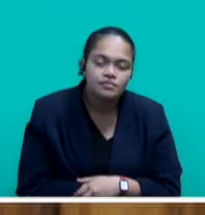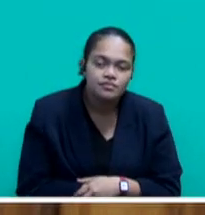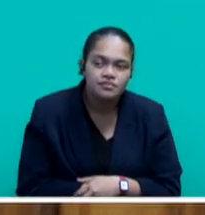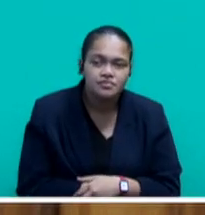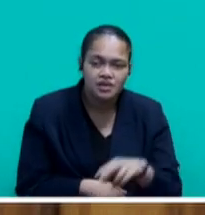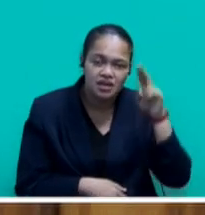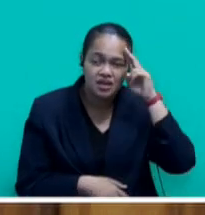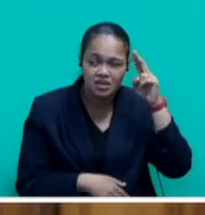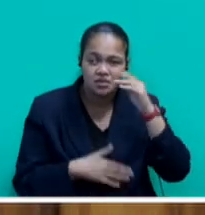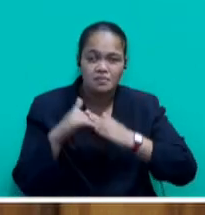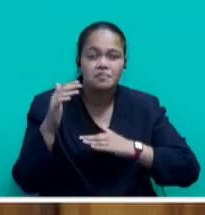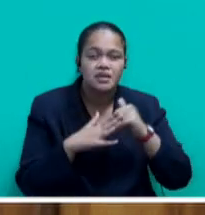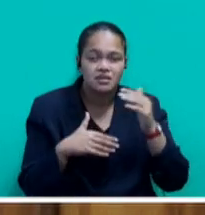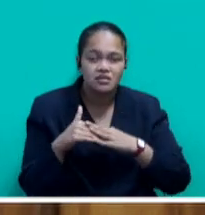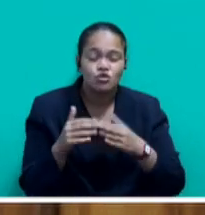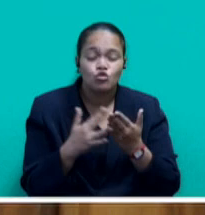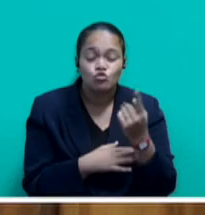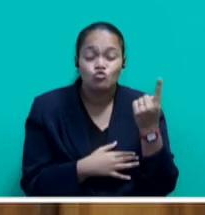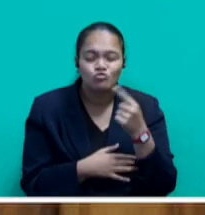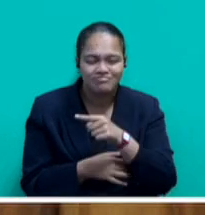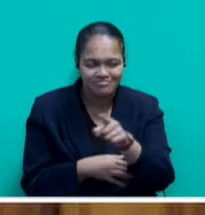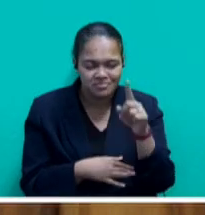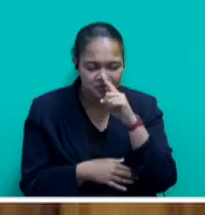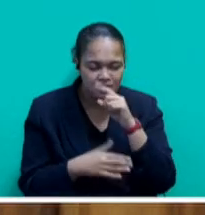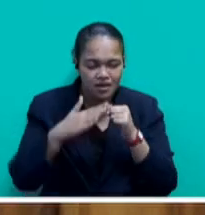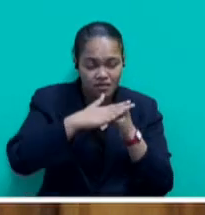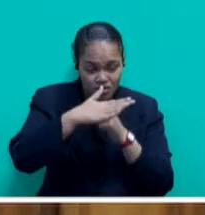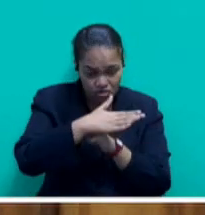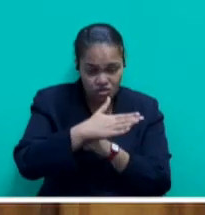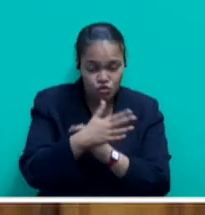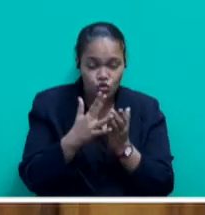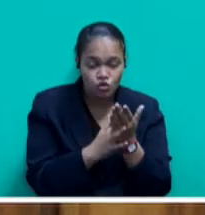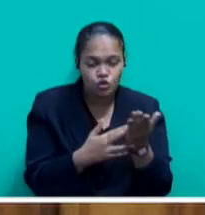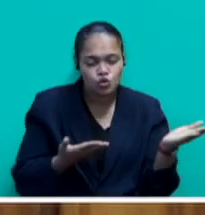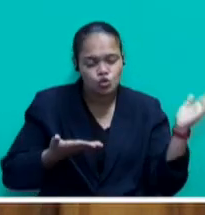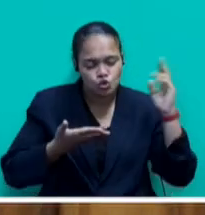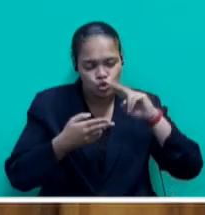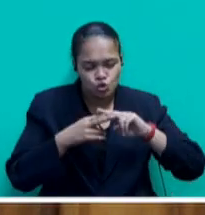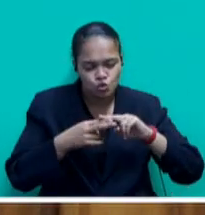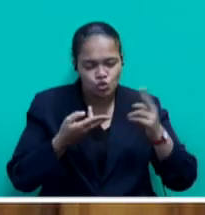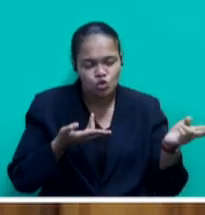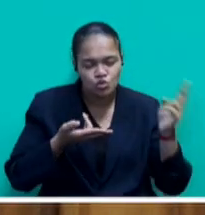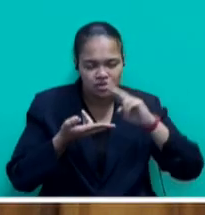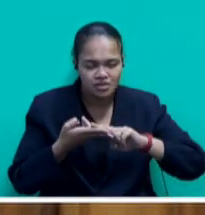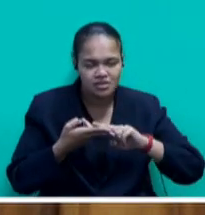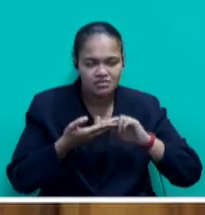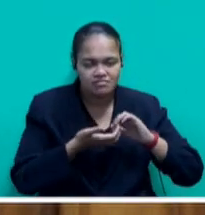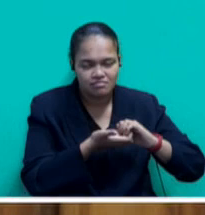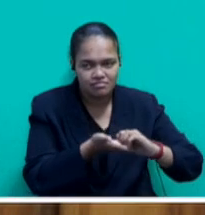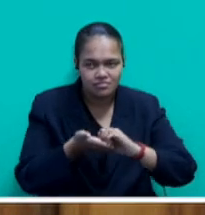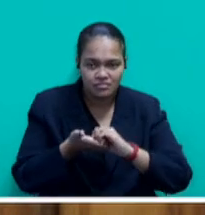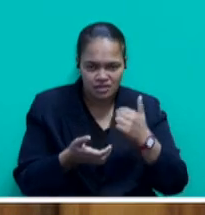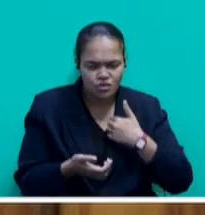nations are built by the people on the foundations of unity and mutual cooperation. In this spirit, I would like to conclude